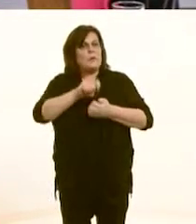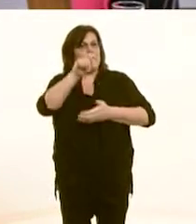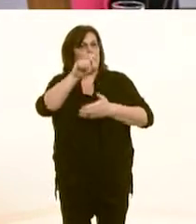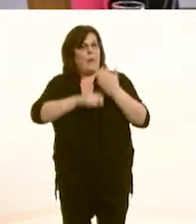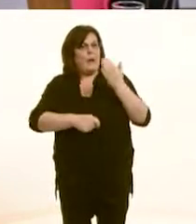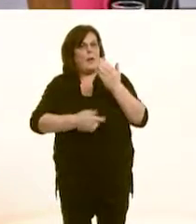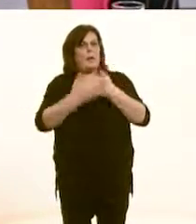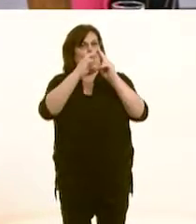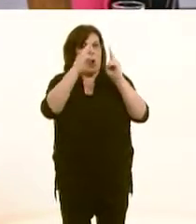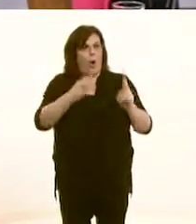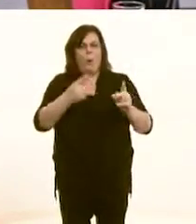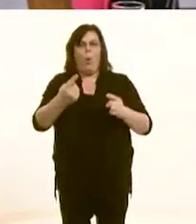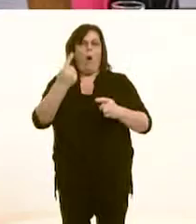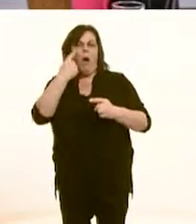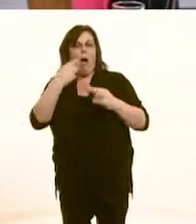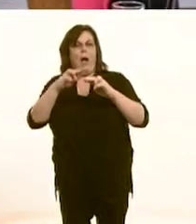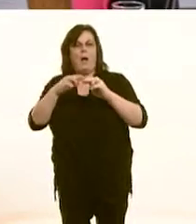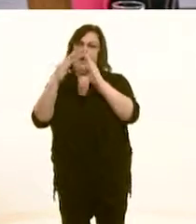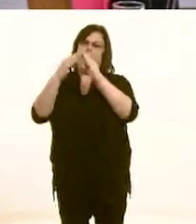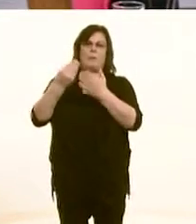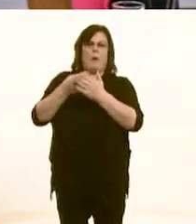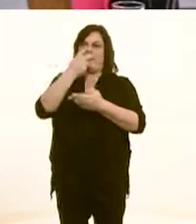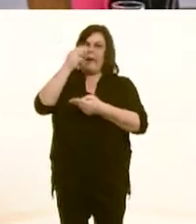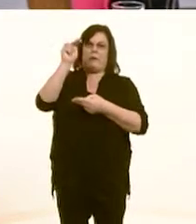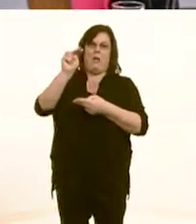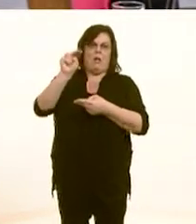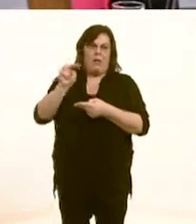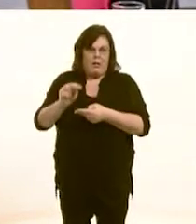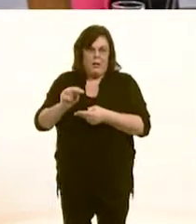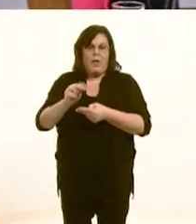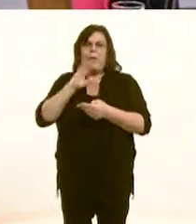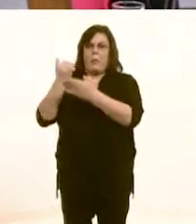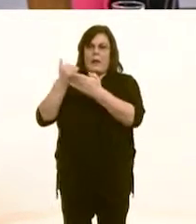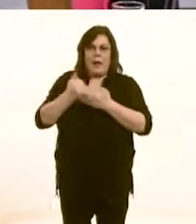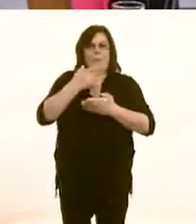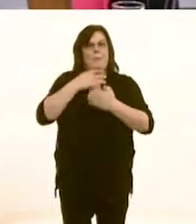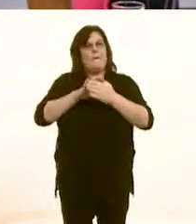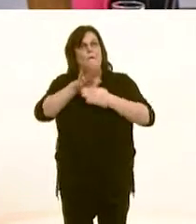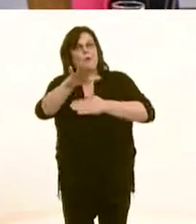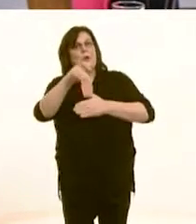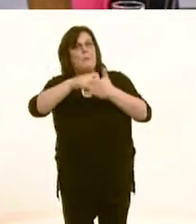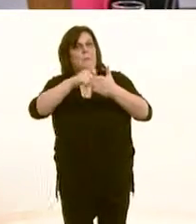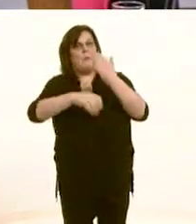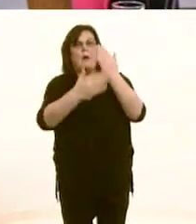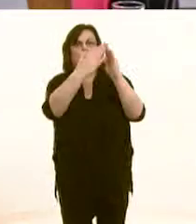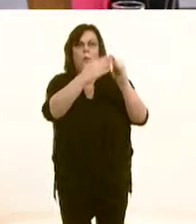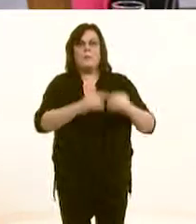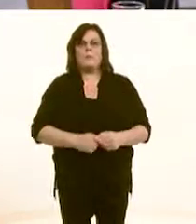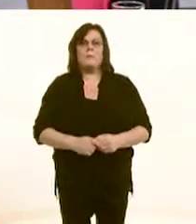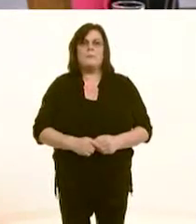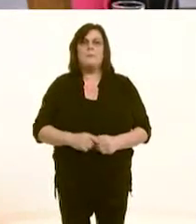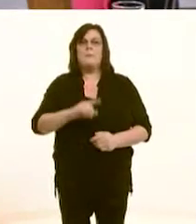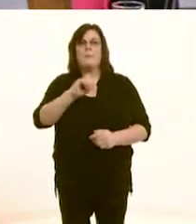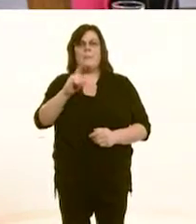cost of houses. All these models are appropriate for the future. What we have not done is to abandon